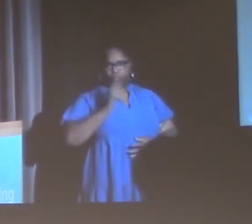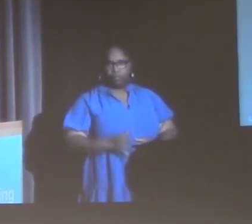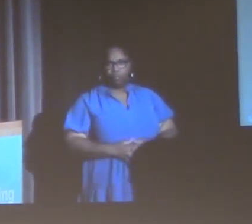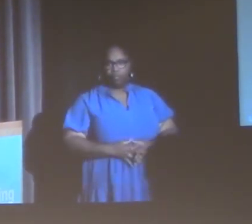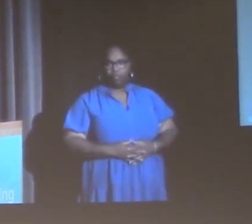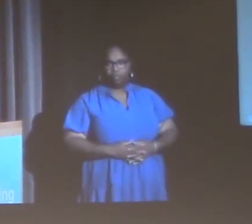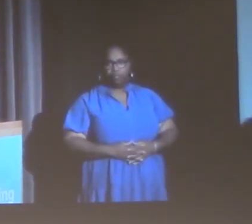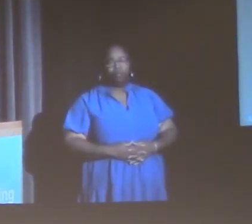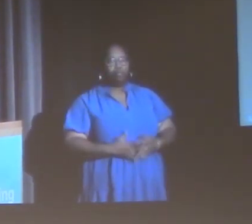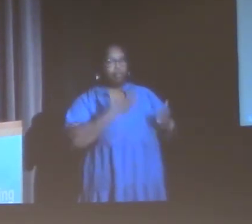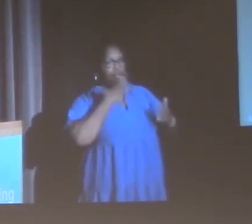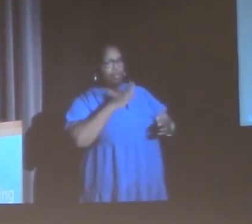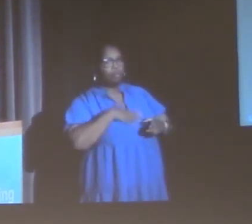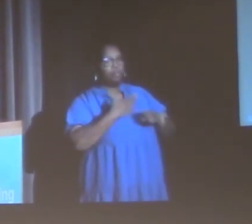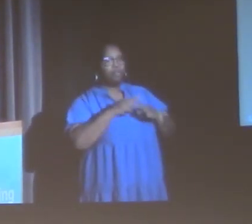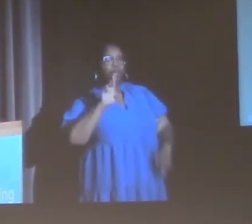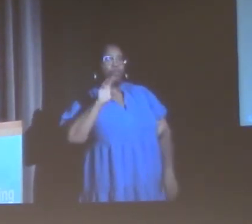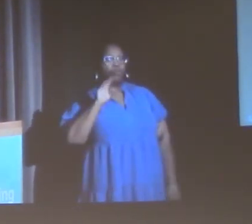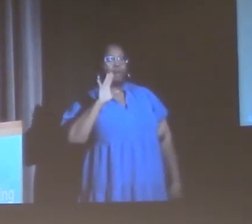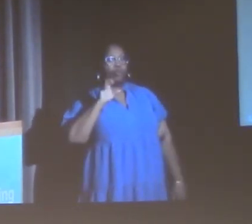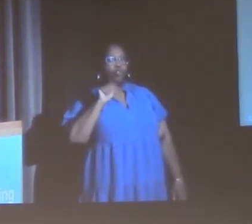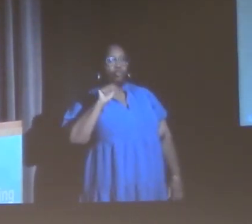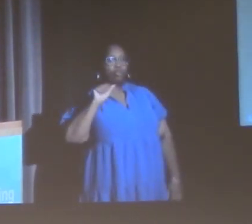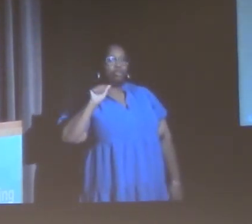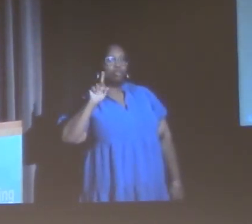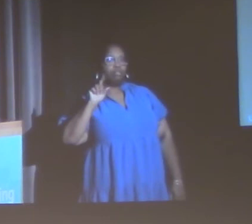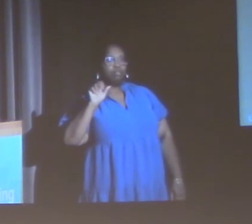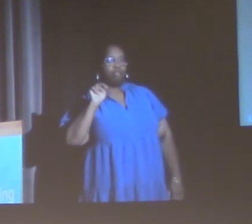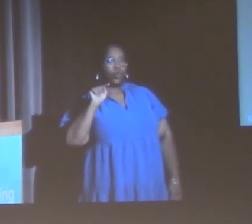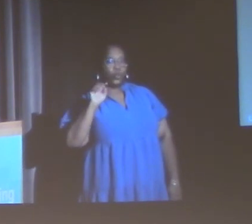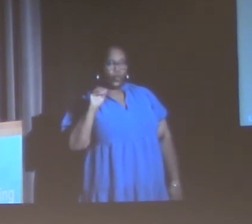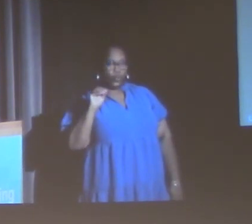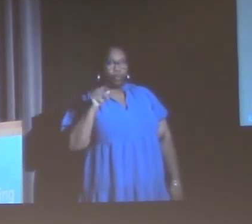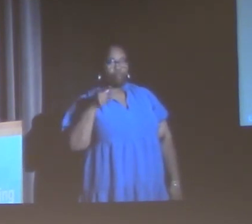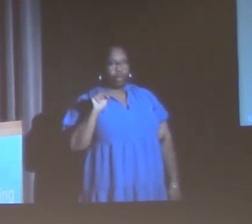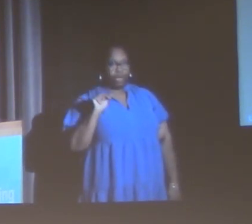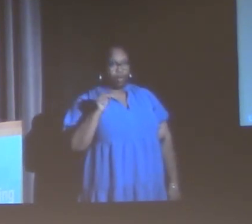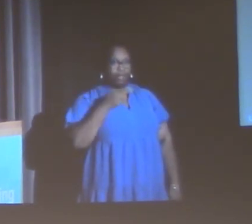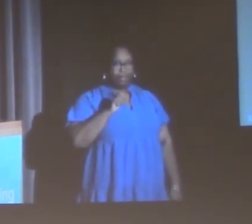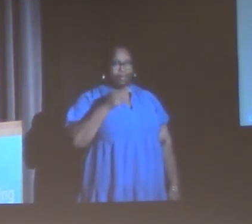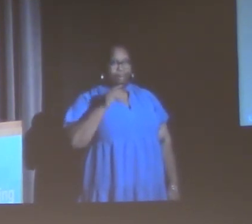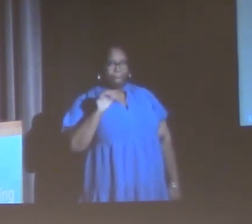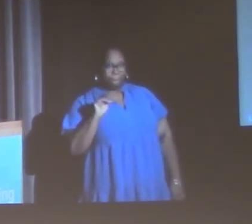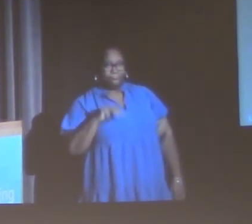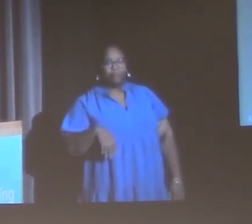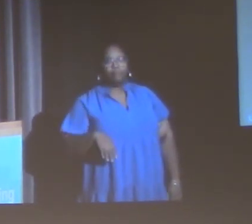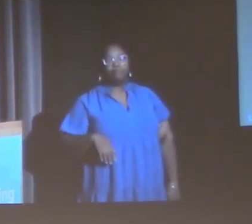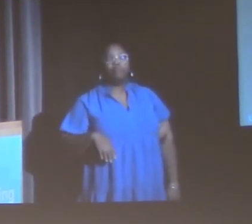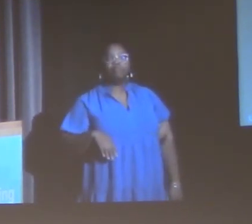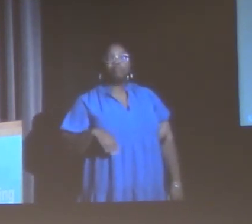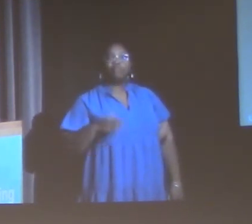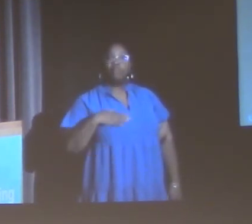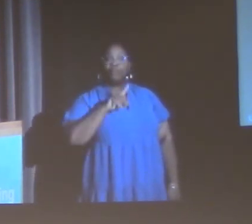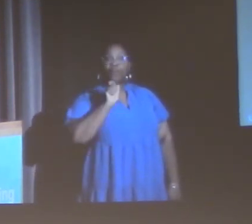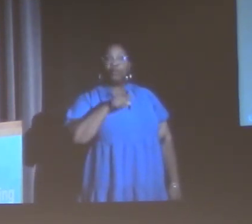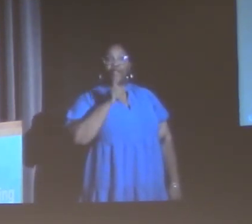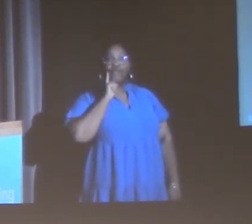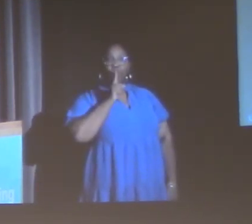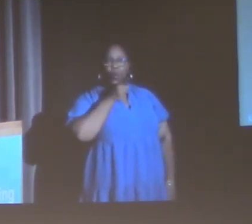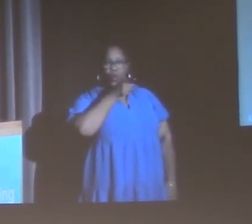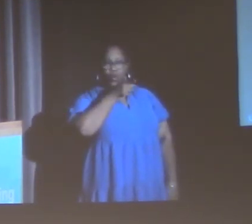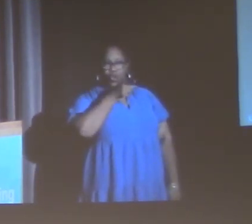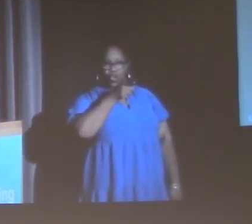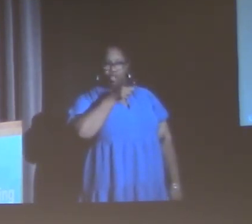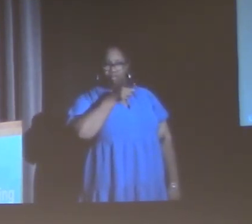Thank you. My name is Robert Adanto, and my pronouns are he and him. My question is for Ms.